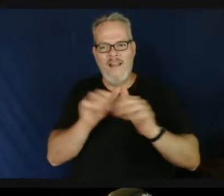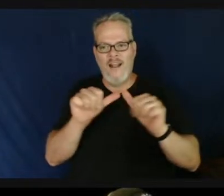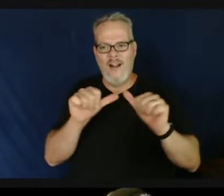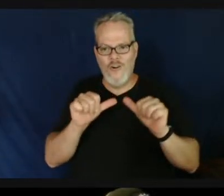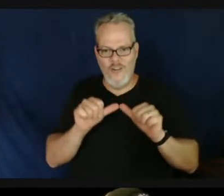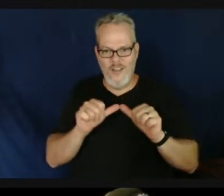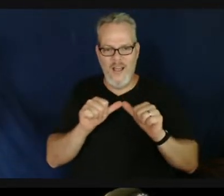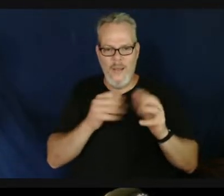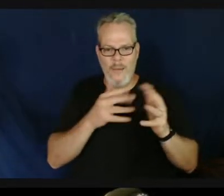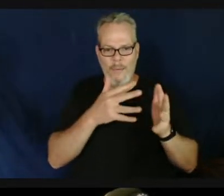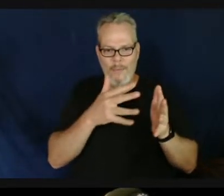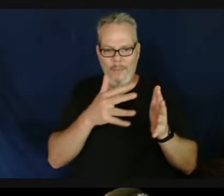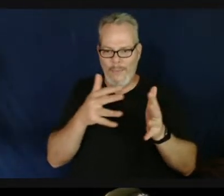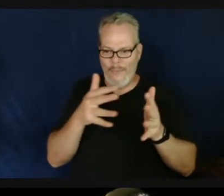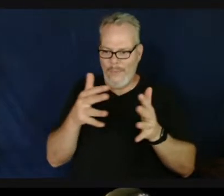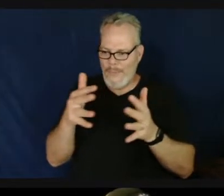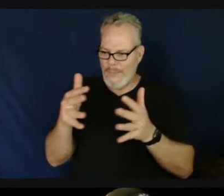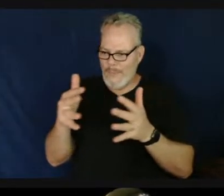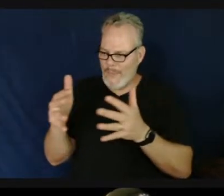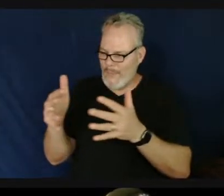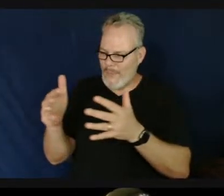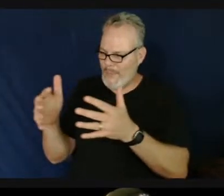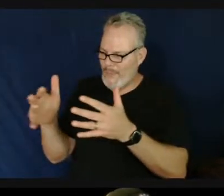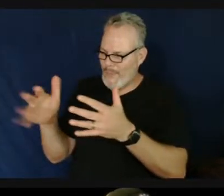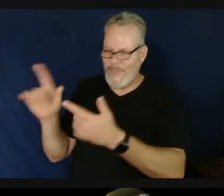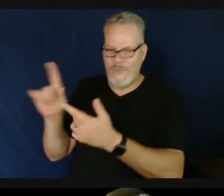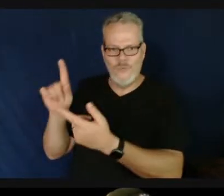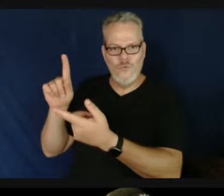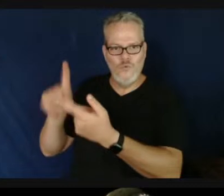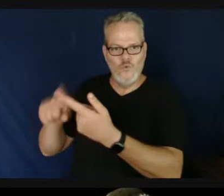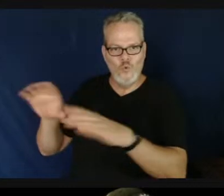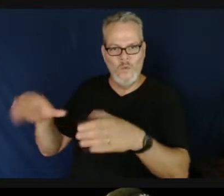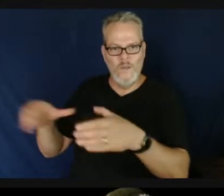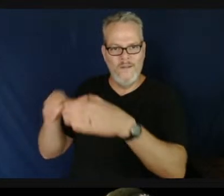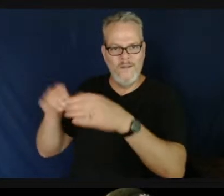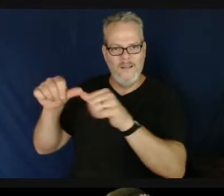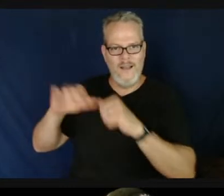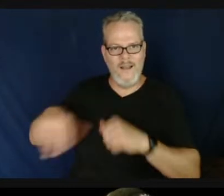the village, it looks like, across the crater into the park here.